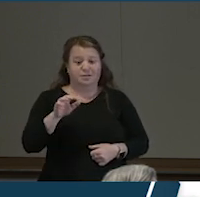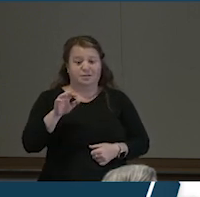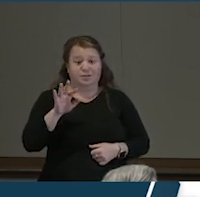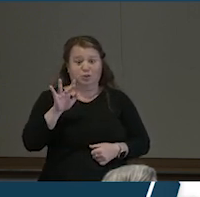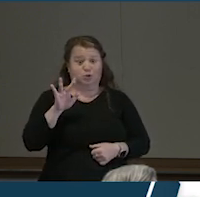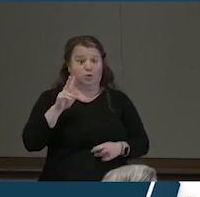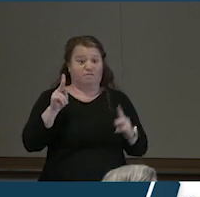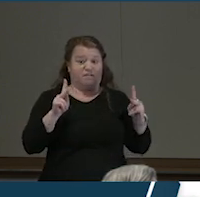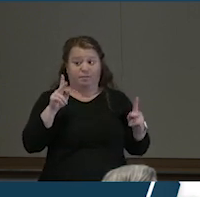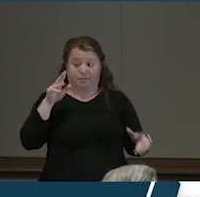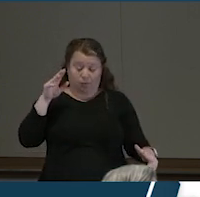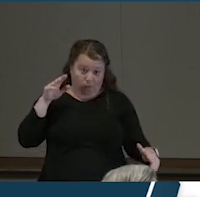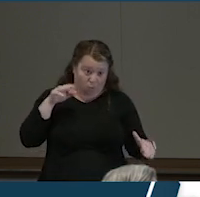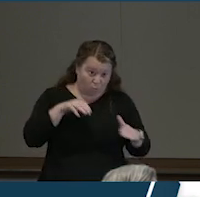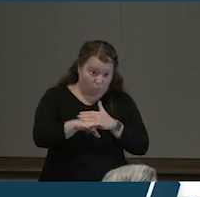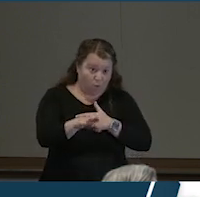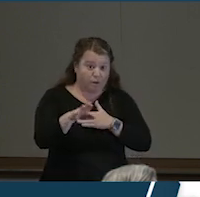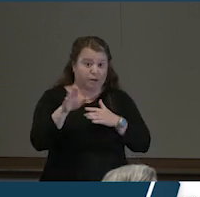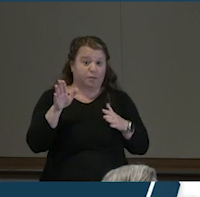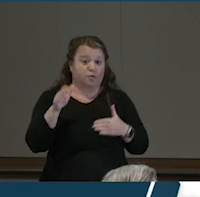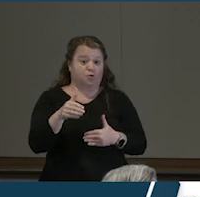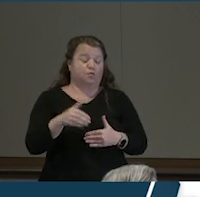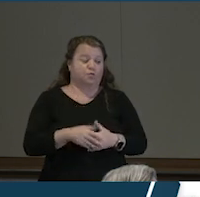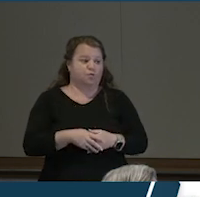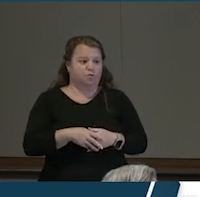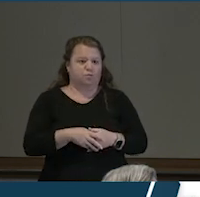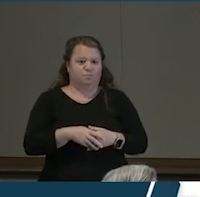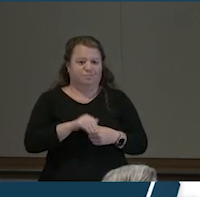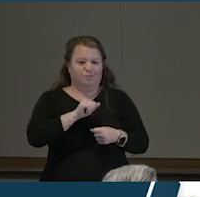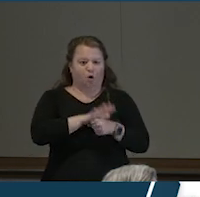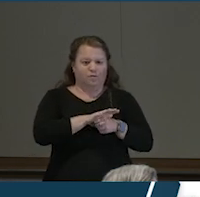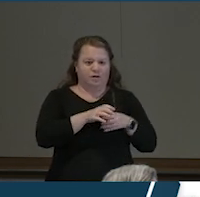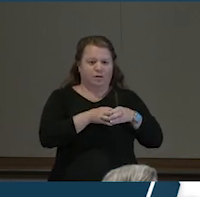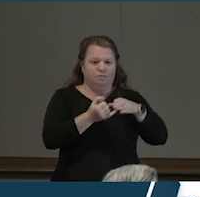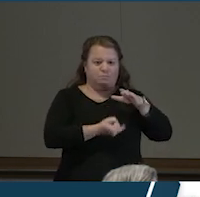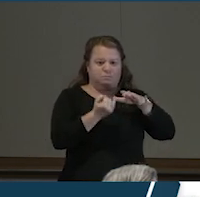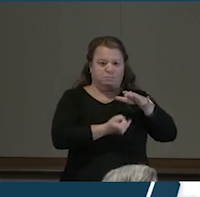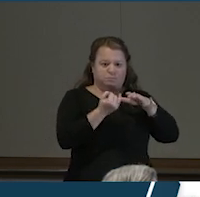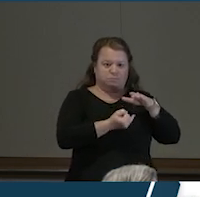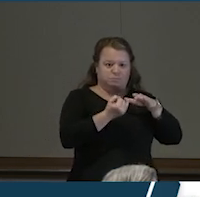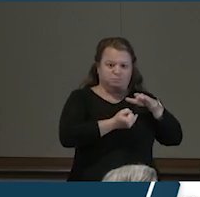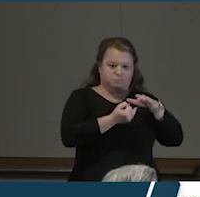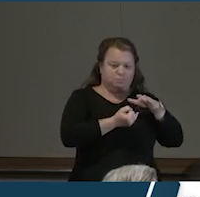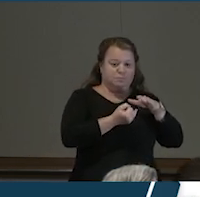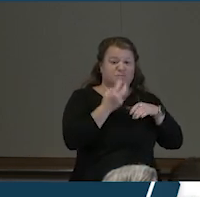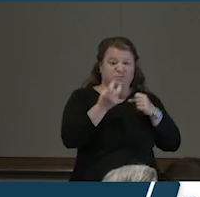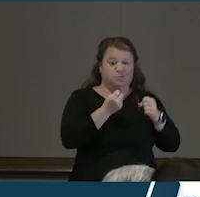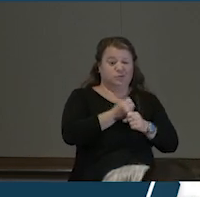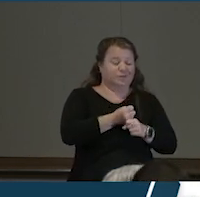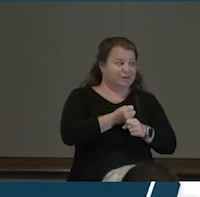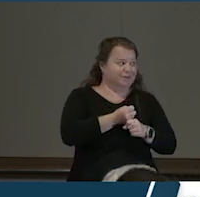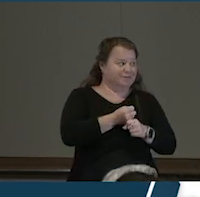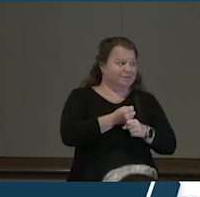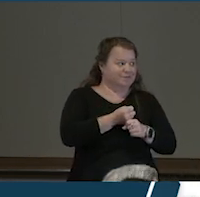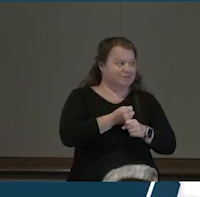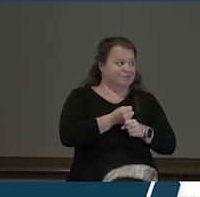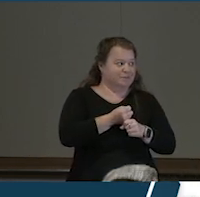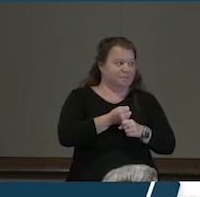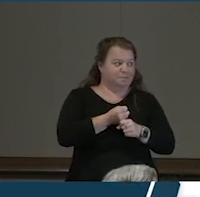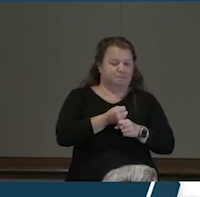the room after being locked down in COVID for 2 years, I had to set